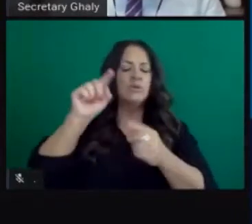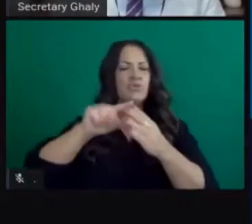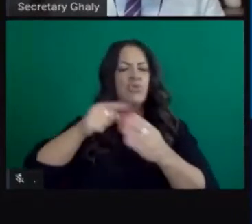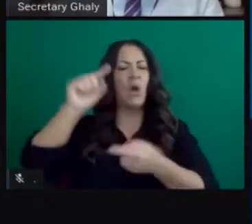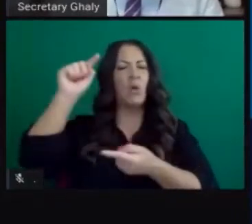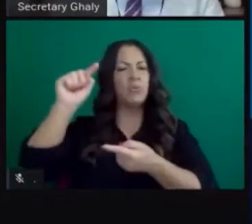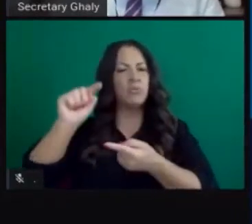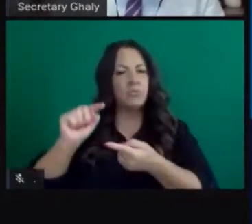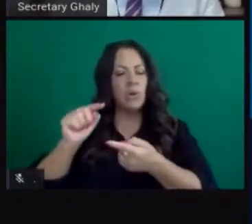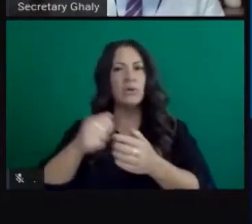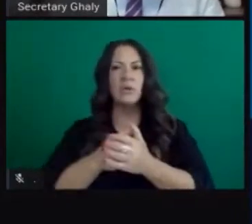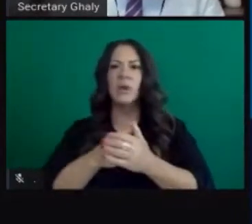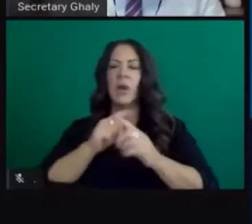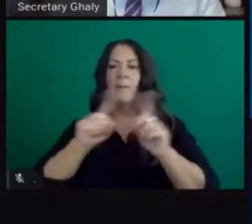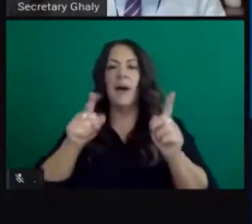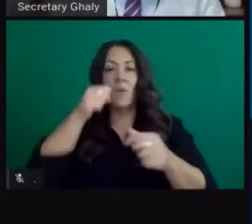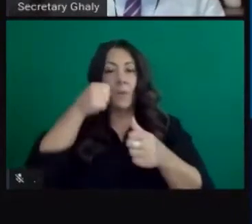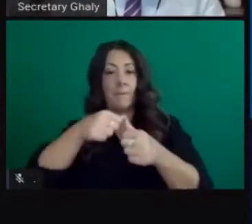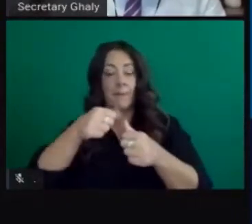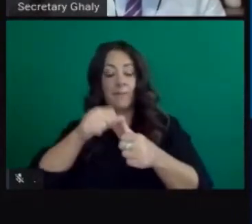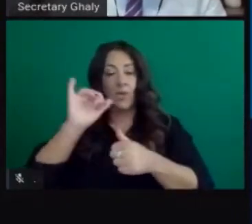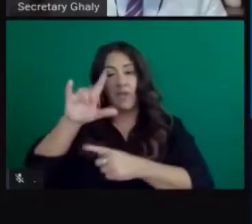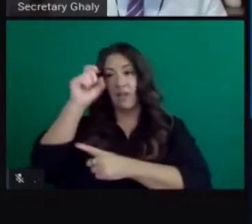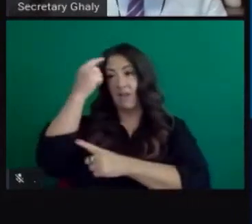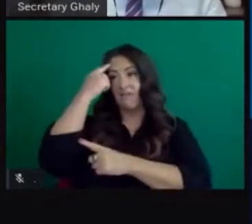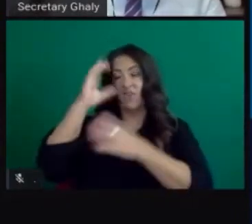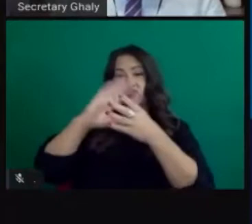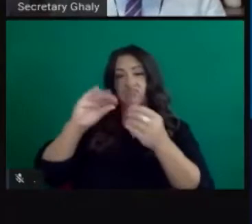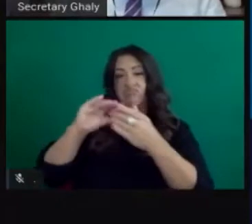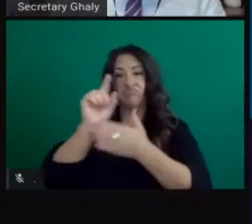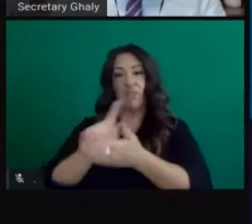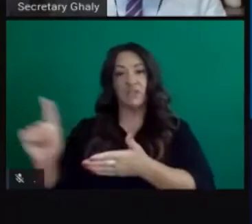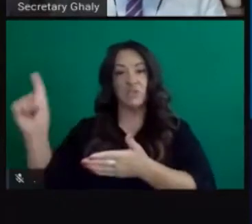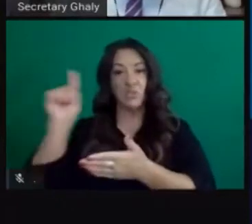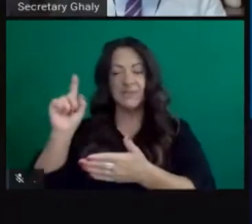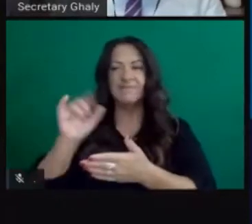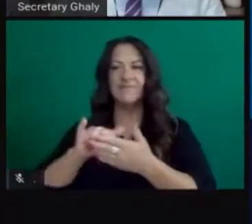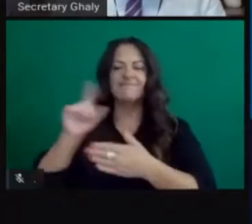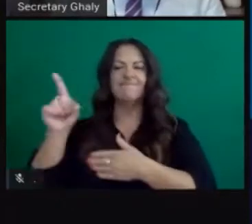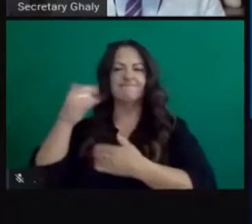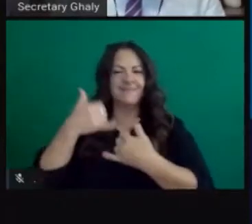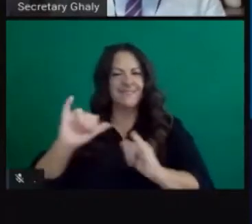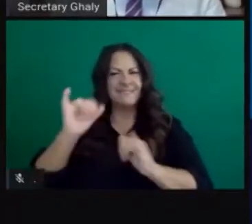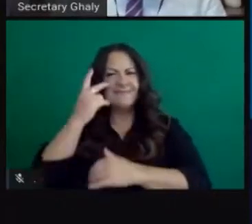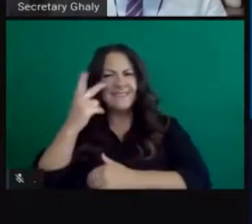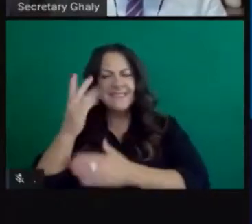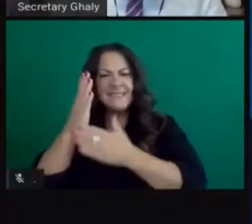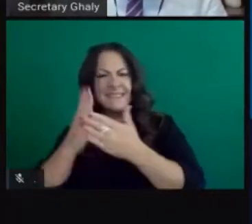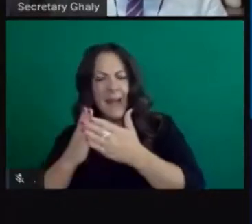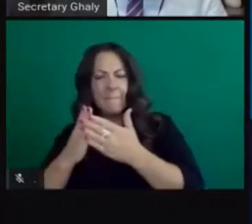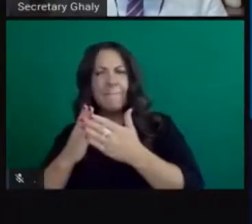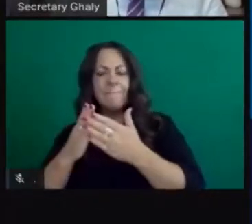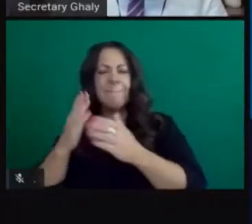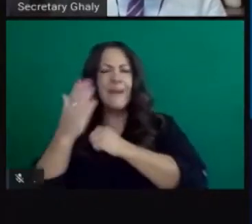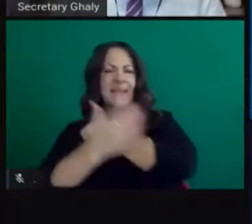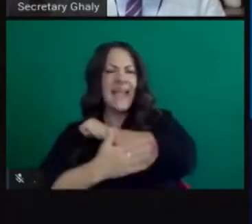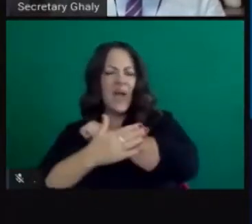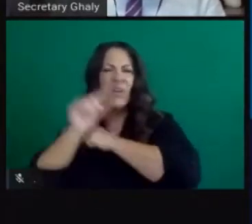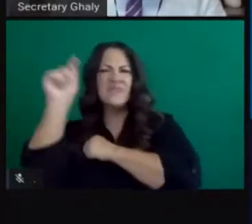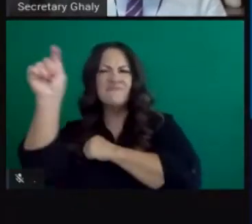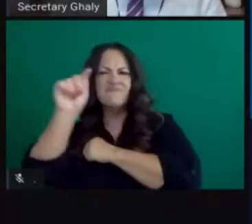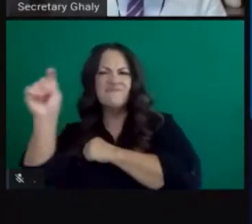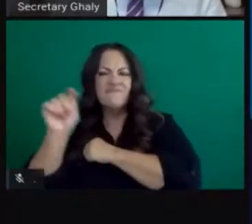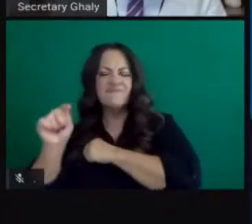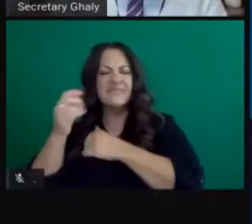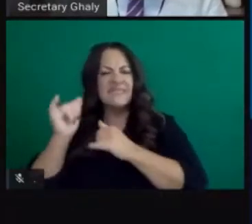talk about, that the governor highlighted a week ago, that we still see that going up in certain parts of the state, and